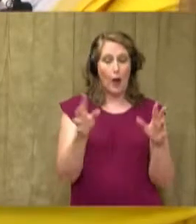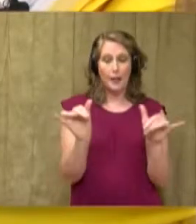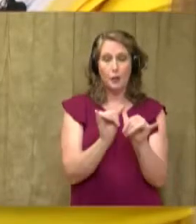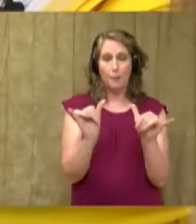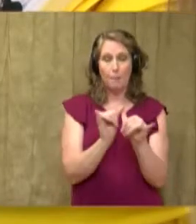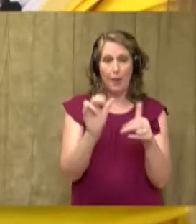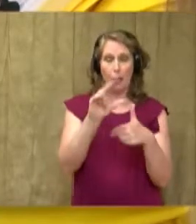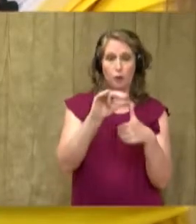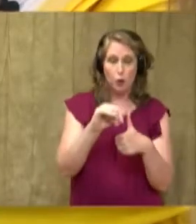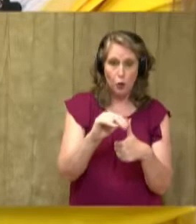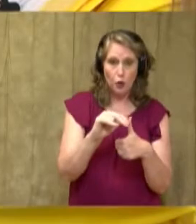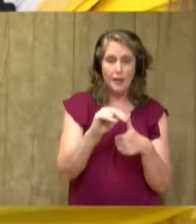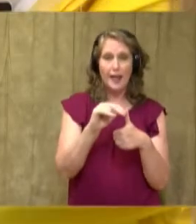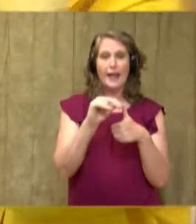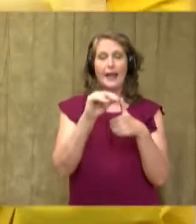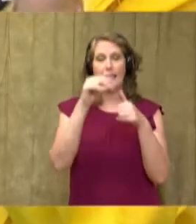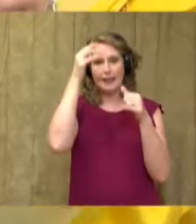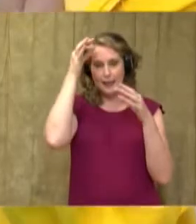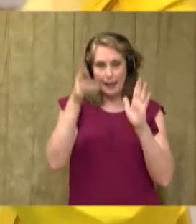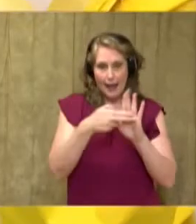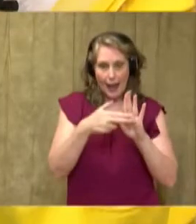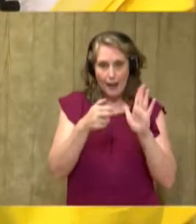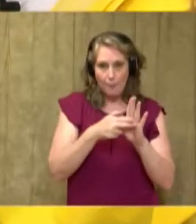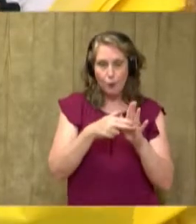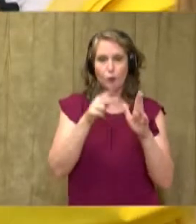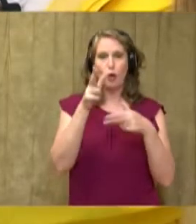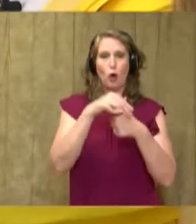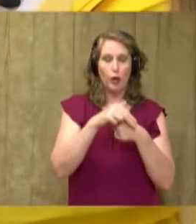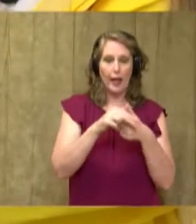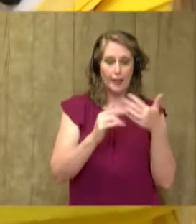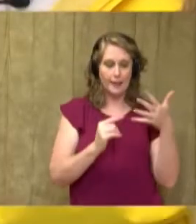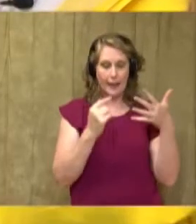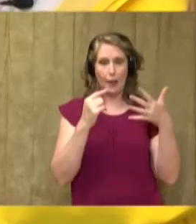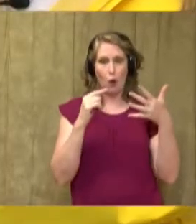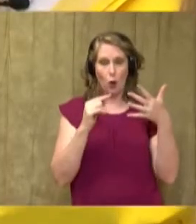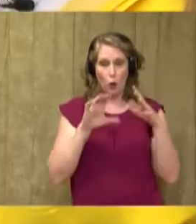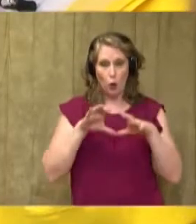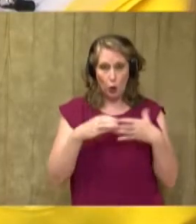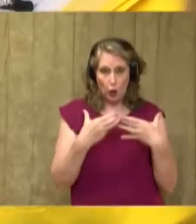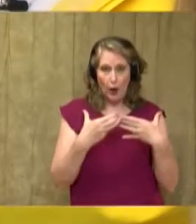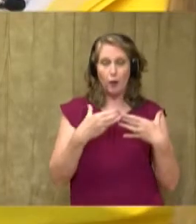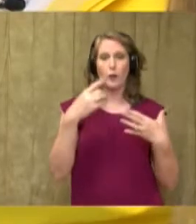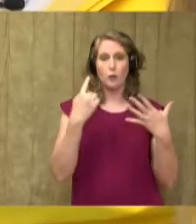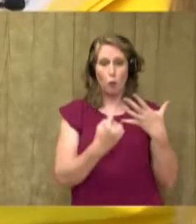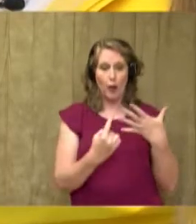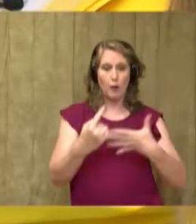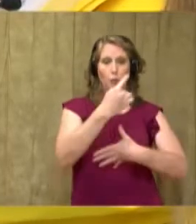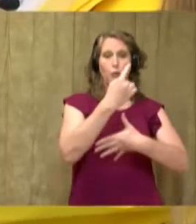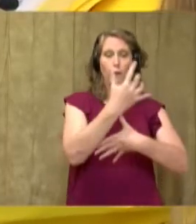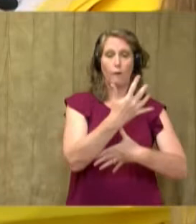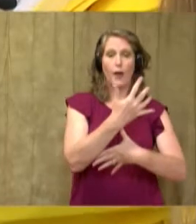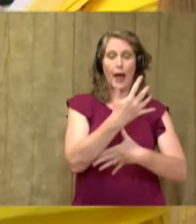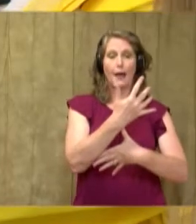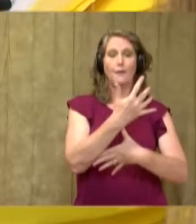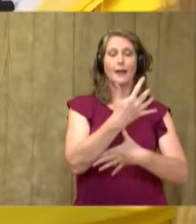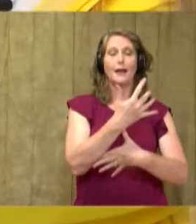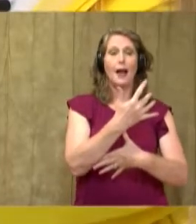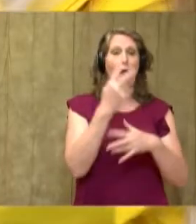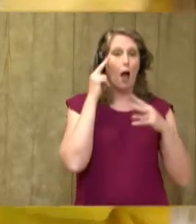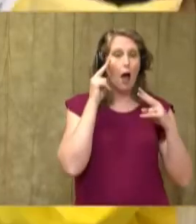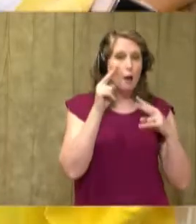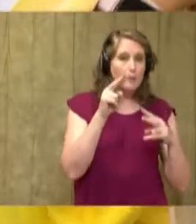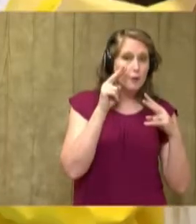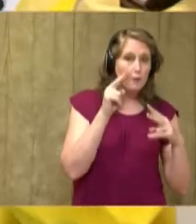scale ranks hurricanes in categories of 1 to 5. Satellites, observations, and computer models